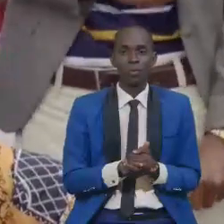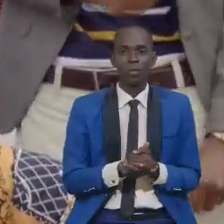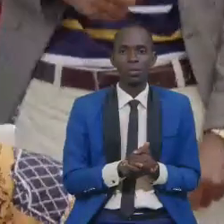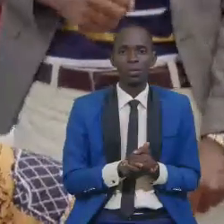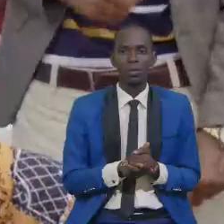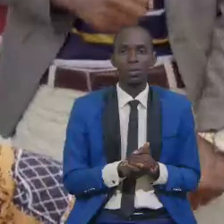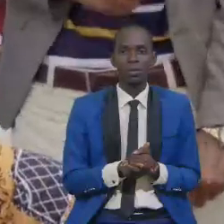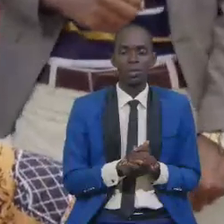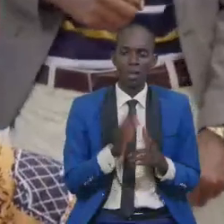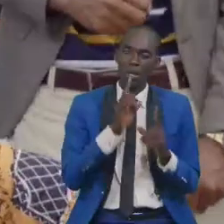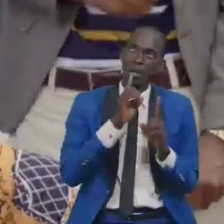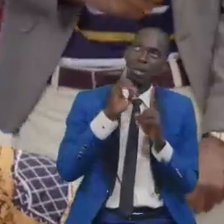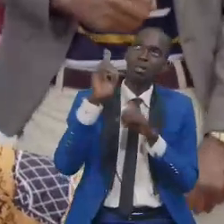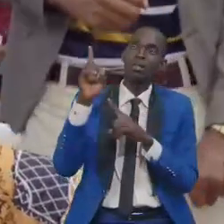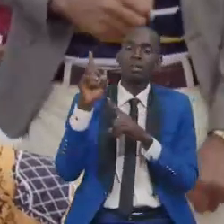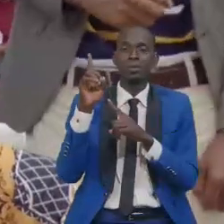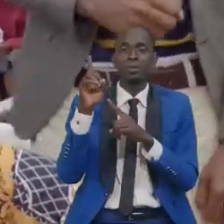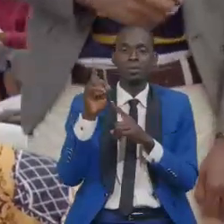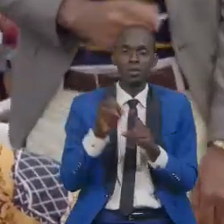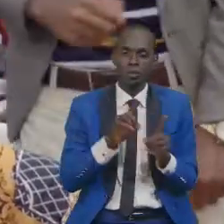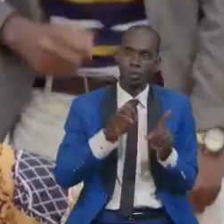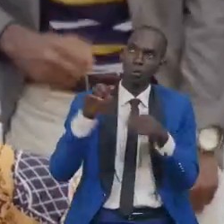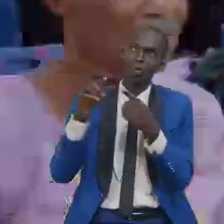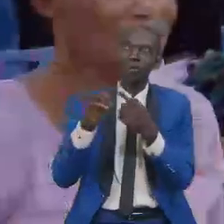respond calm